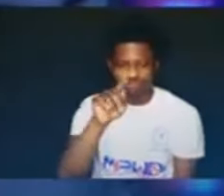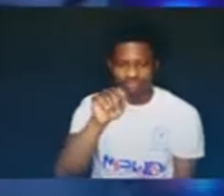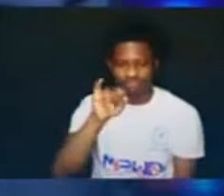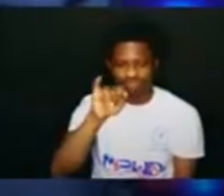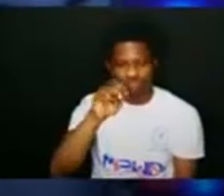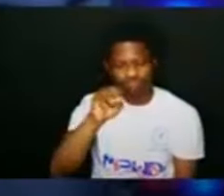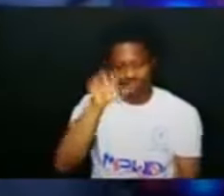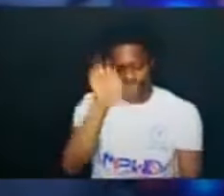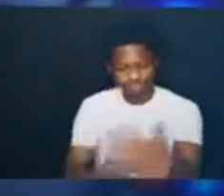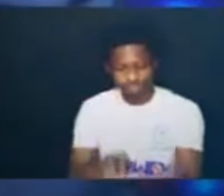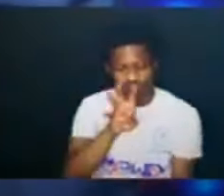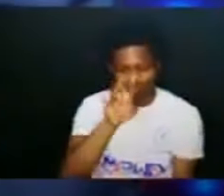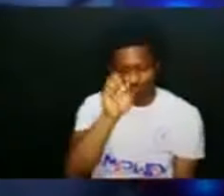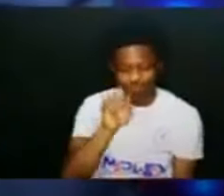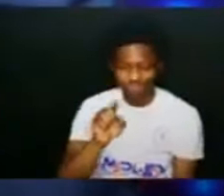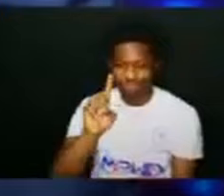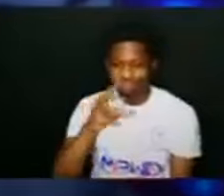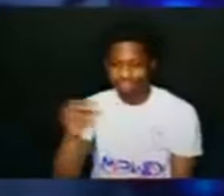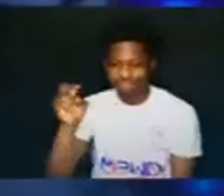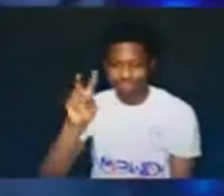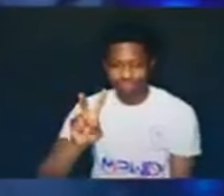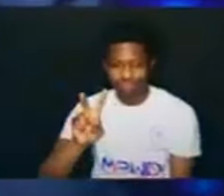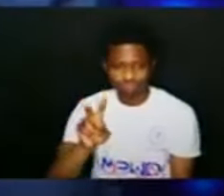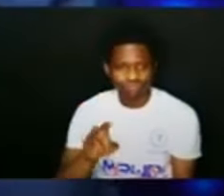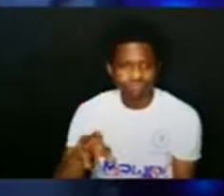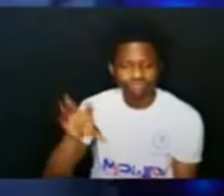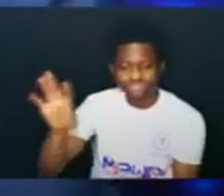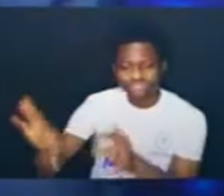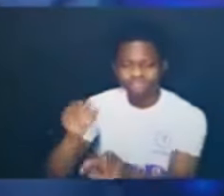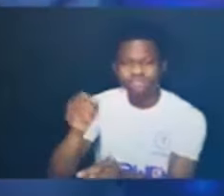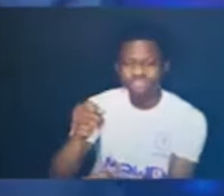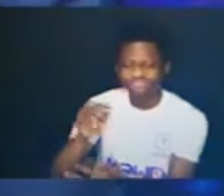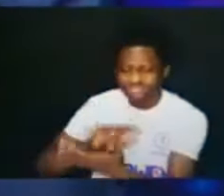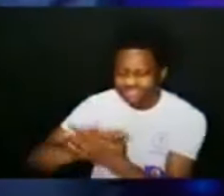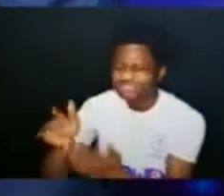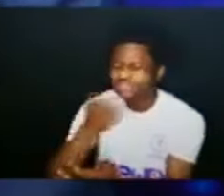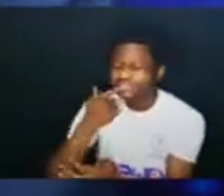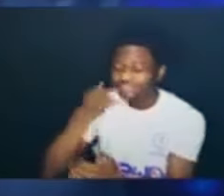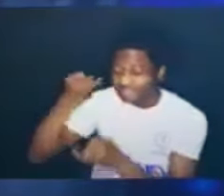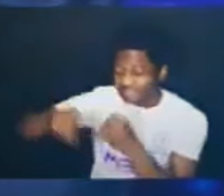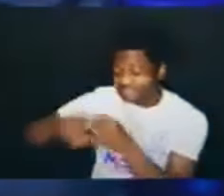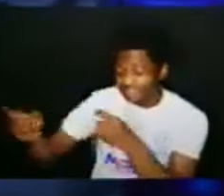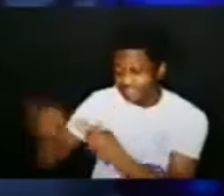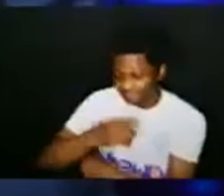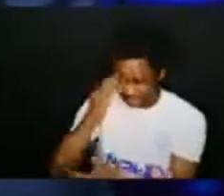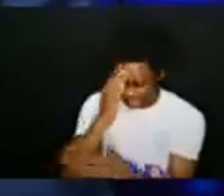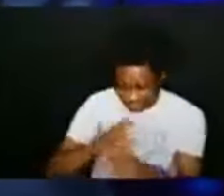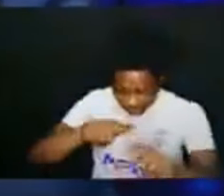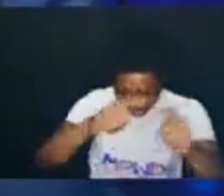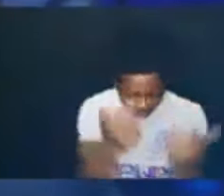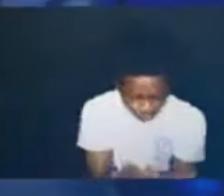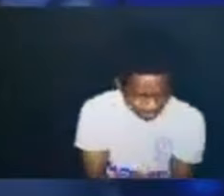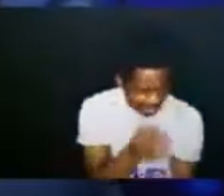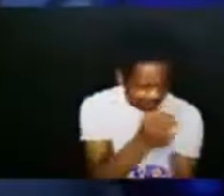1 Timothy 4:1-2. That spirit clearly says that in the latter days, some will abandon the faith and follow deceiving